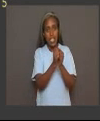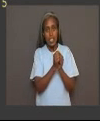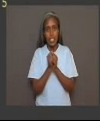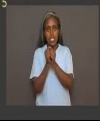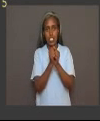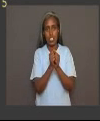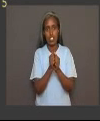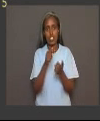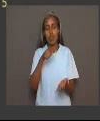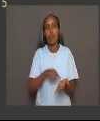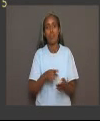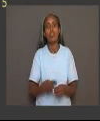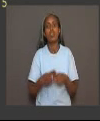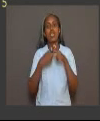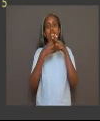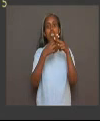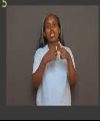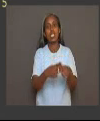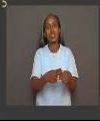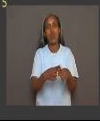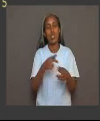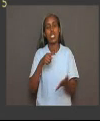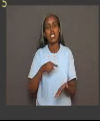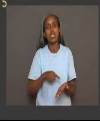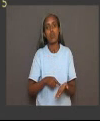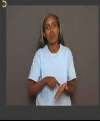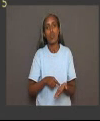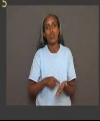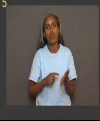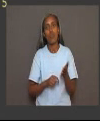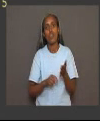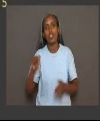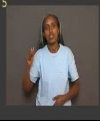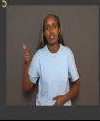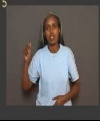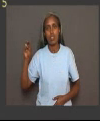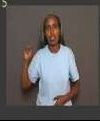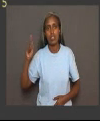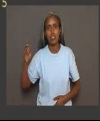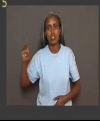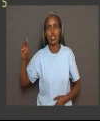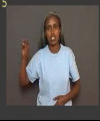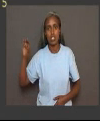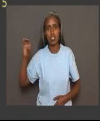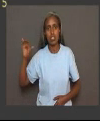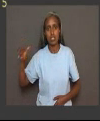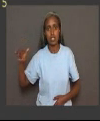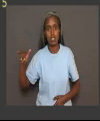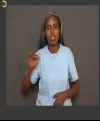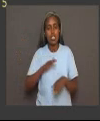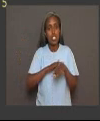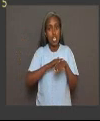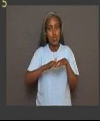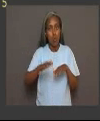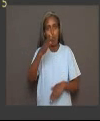point is called the point of tangency. The slope of